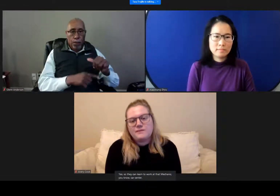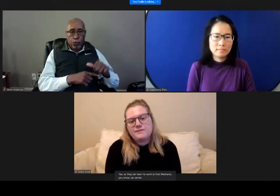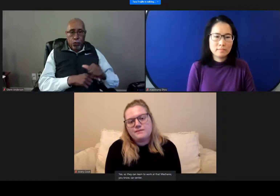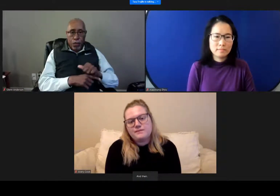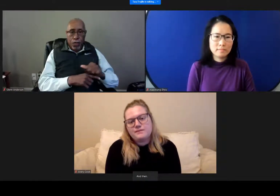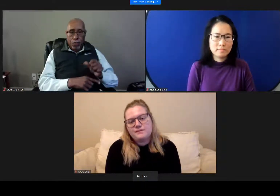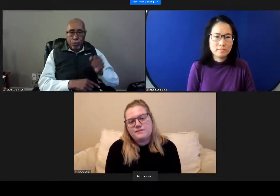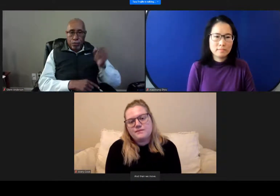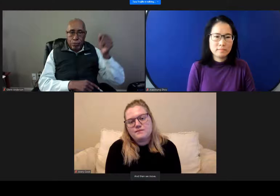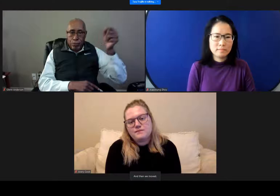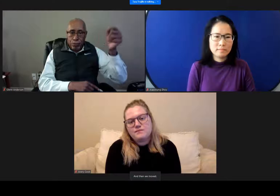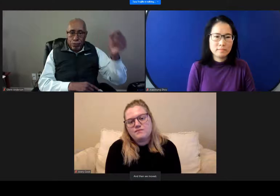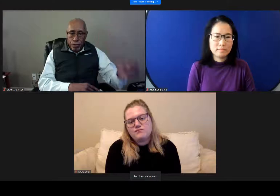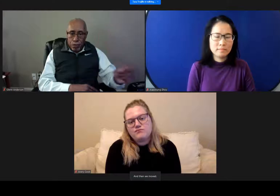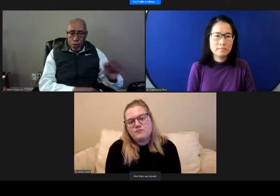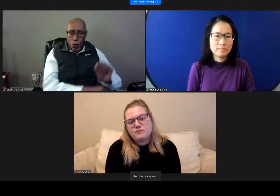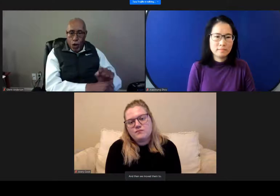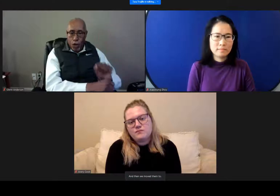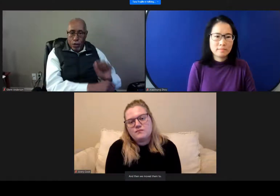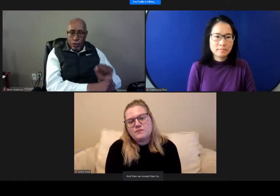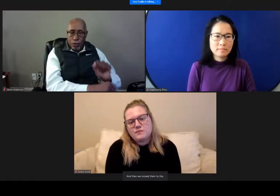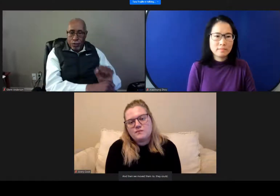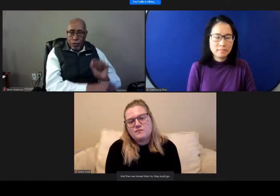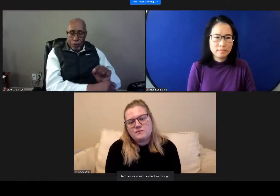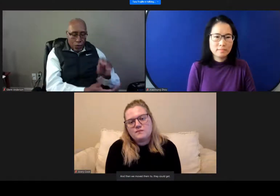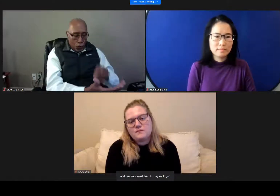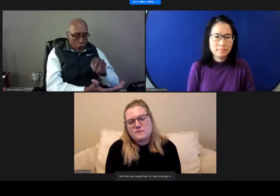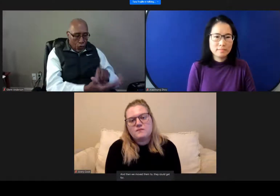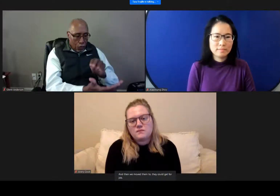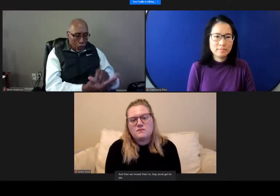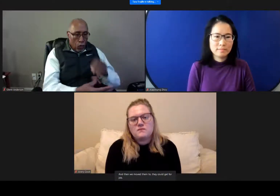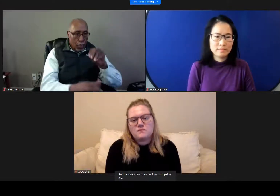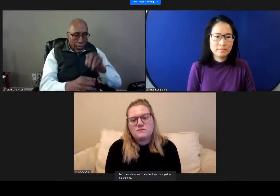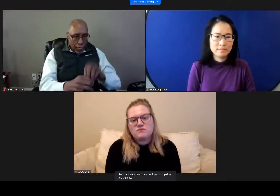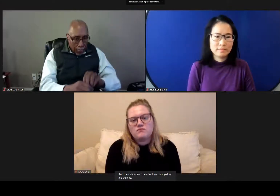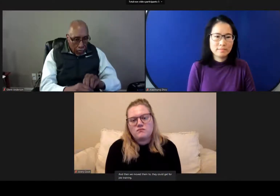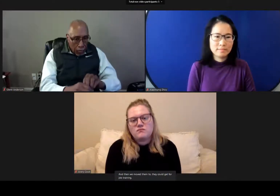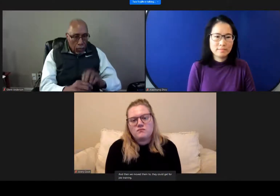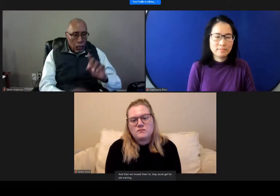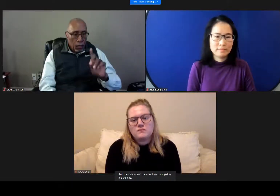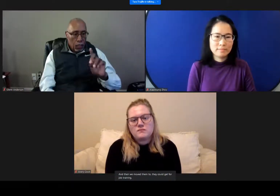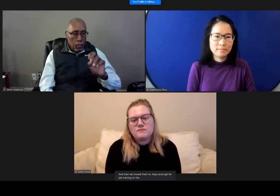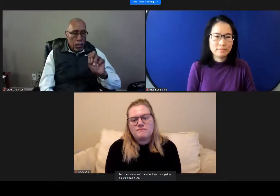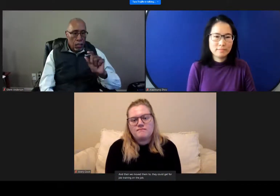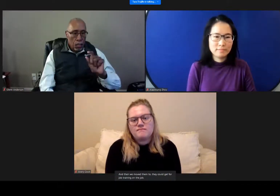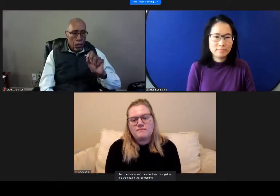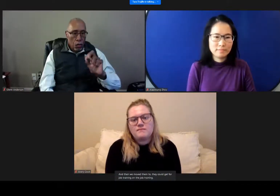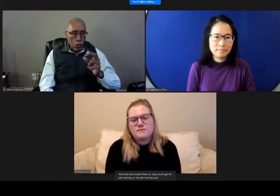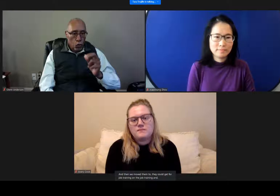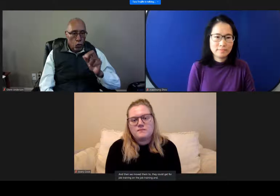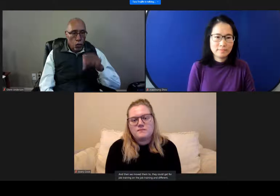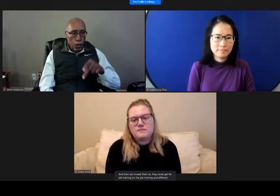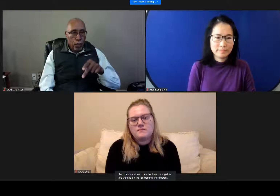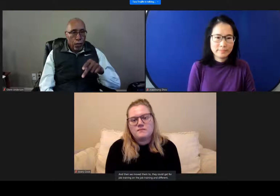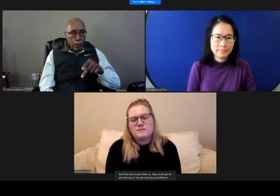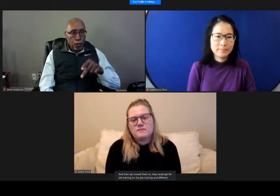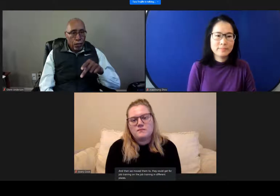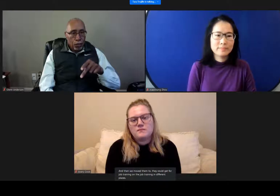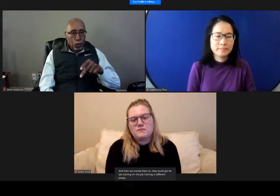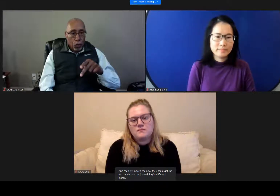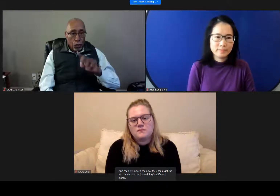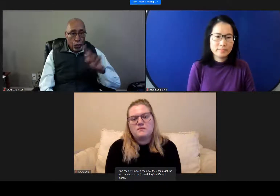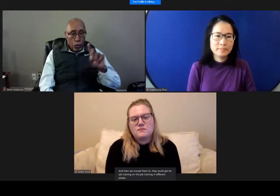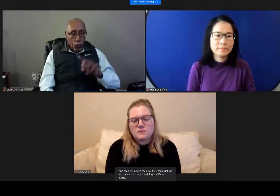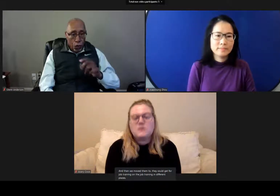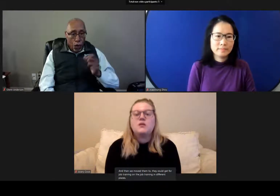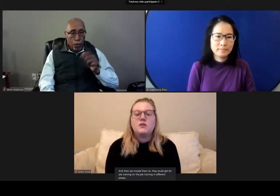And then we moved them they could get for job training, on the job training in different places.